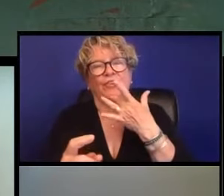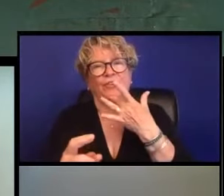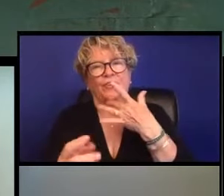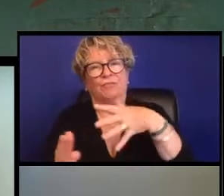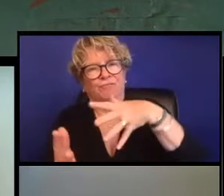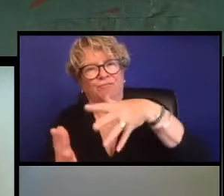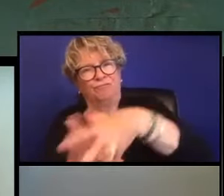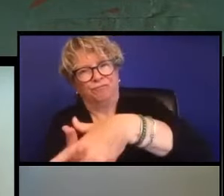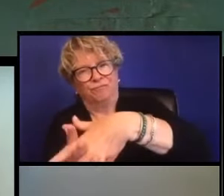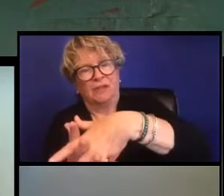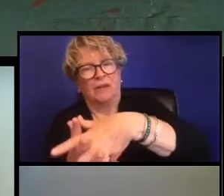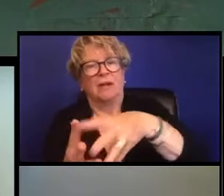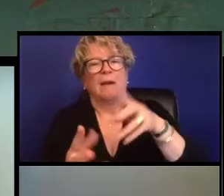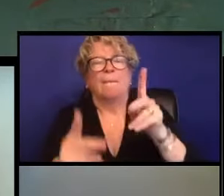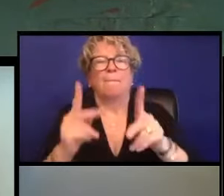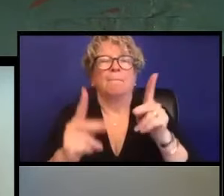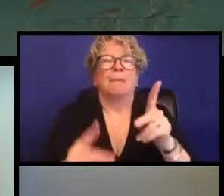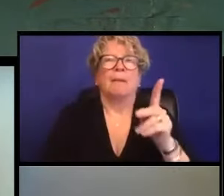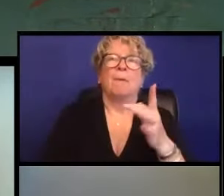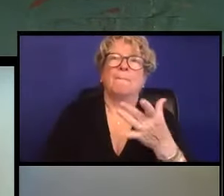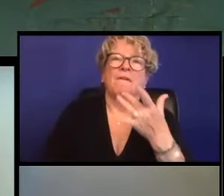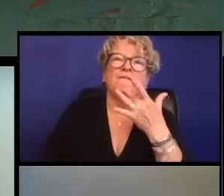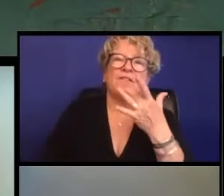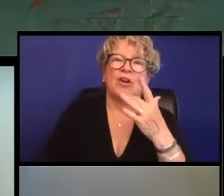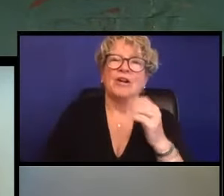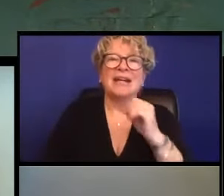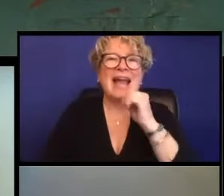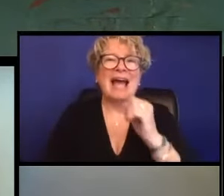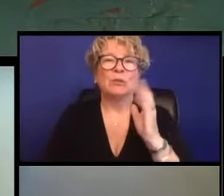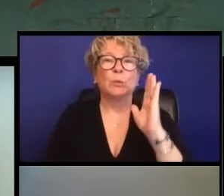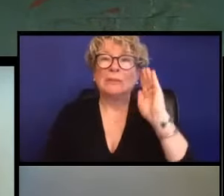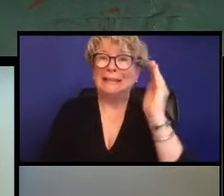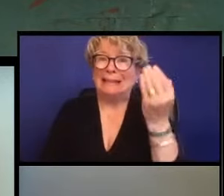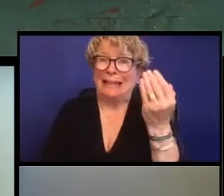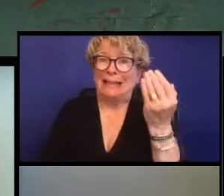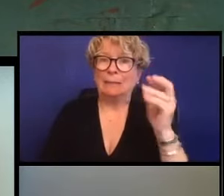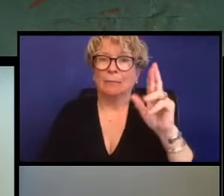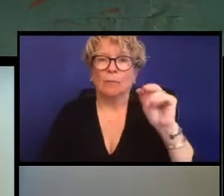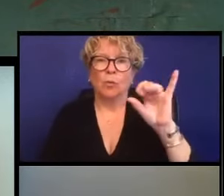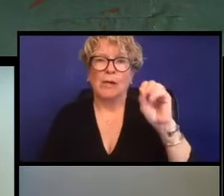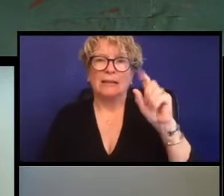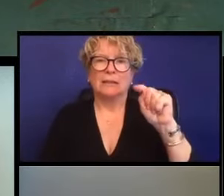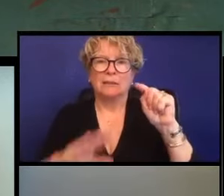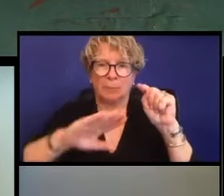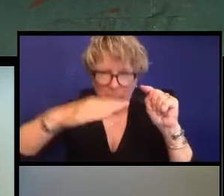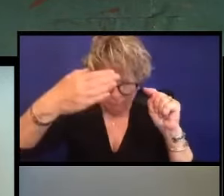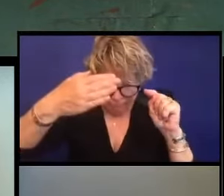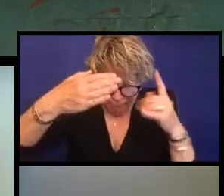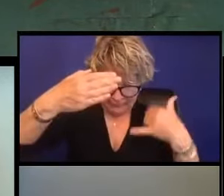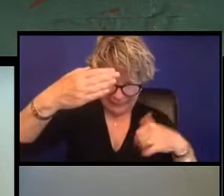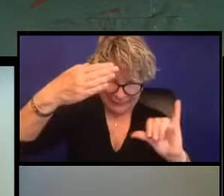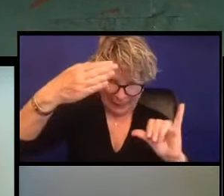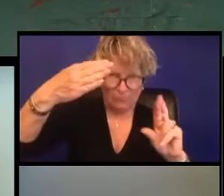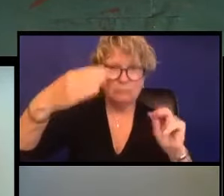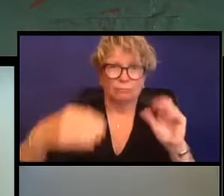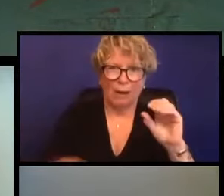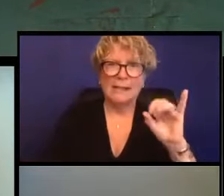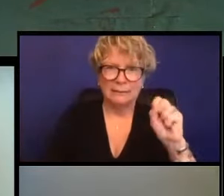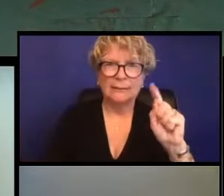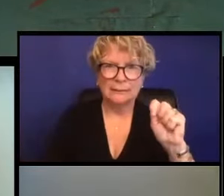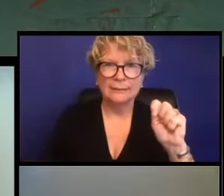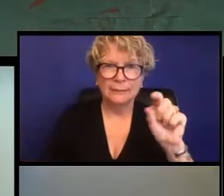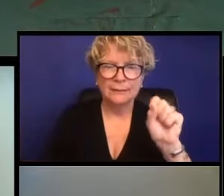not be racist, if that makes any sense. And so when you have a publishing